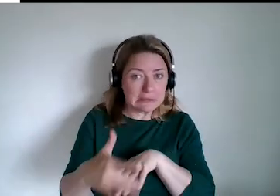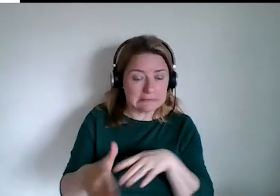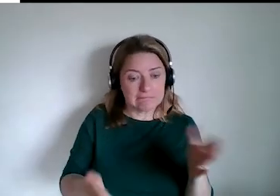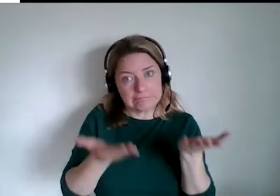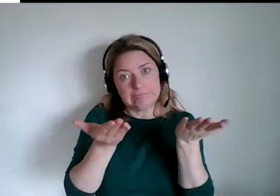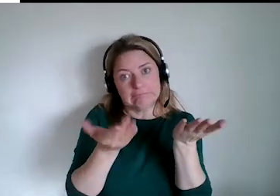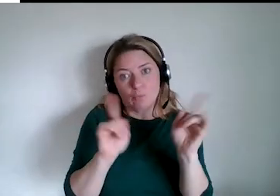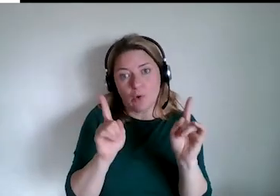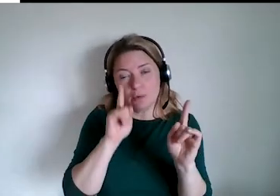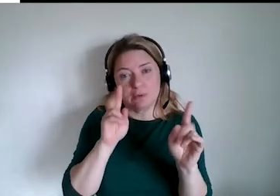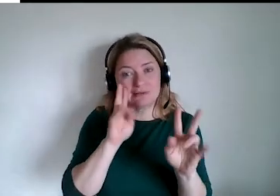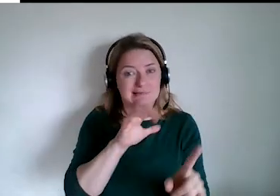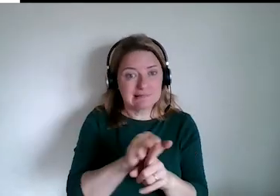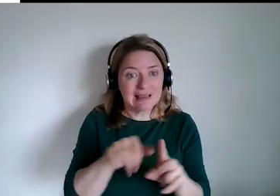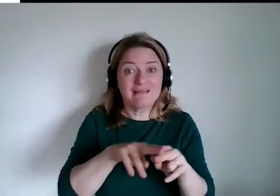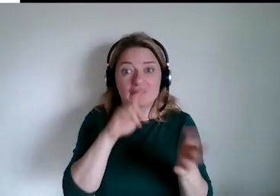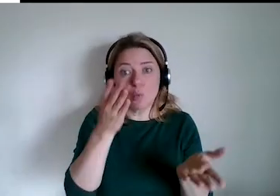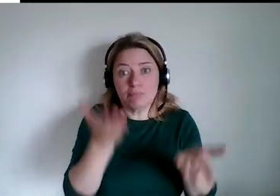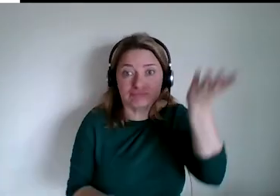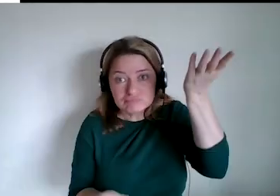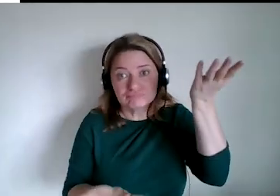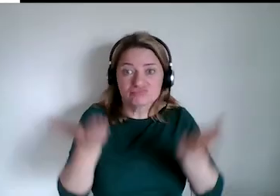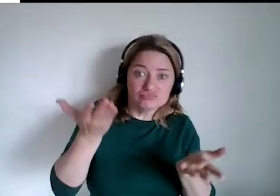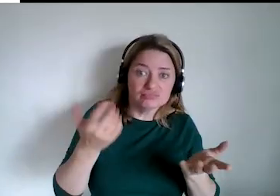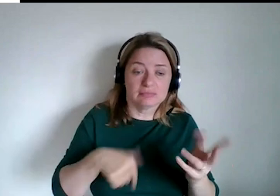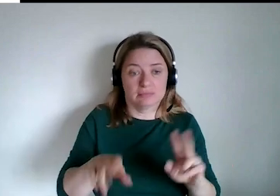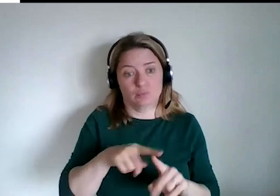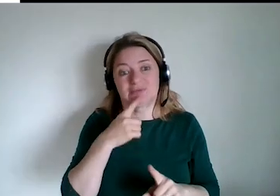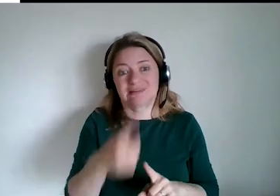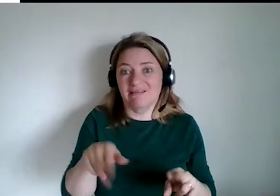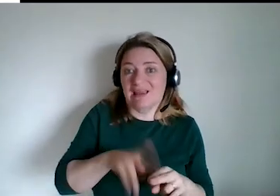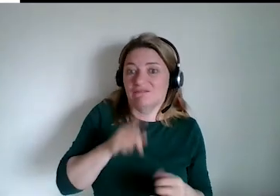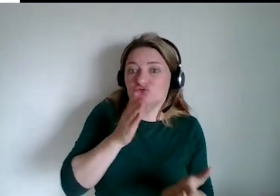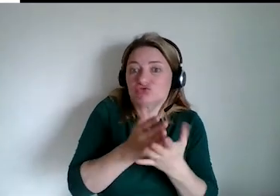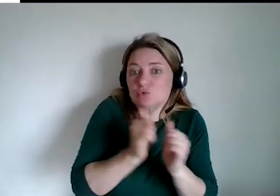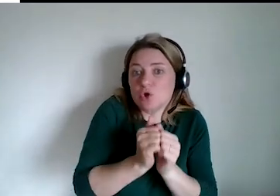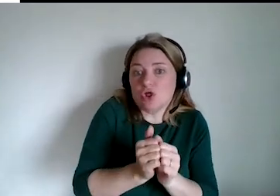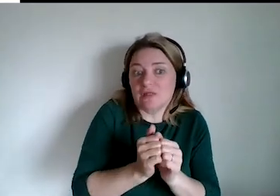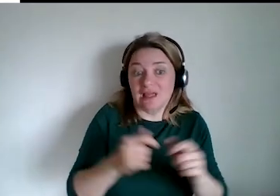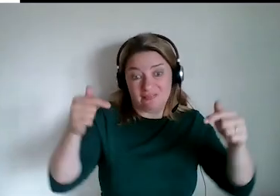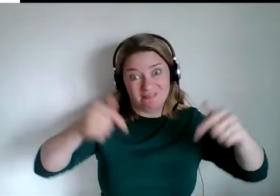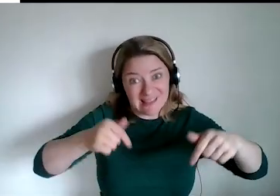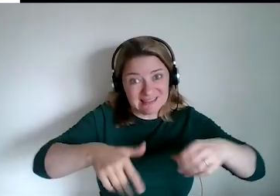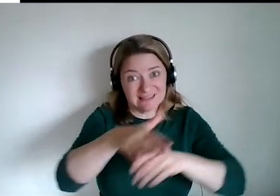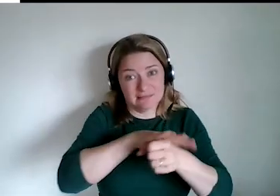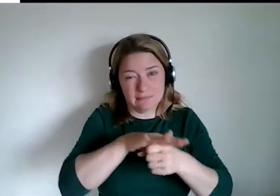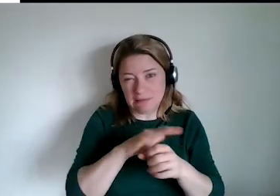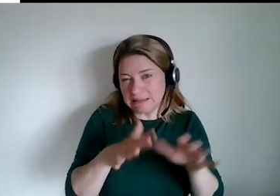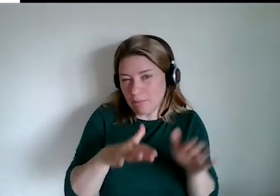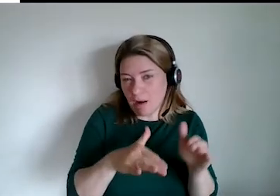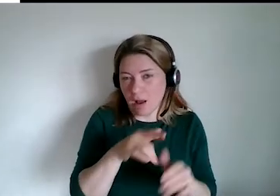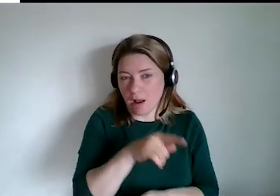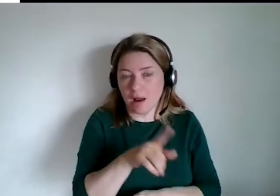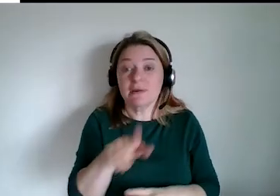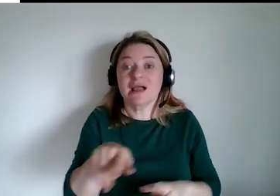whether your imputed data might be trustworthy or not. So usually in this case, they were pretty much the same. But if they